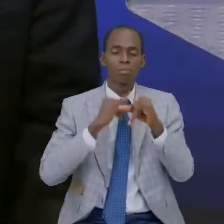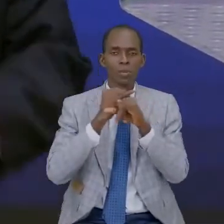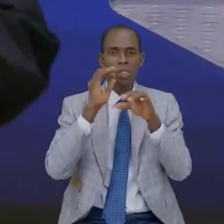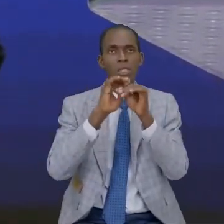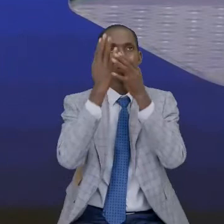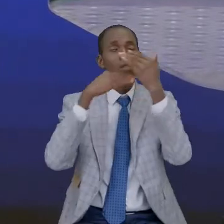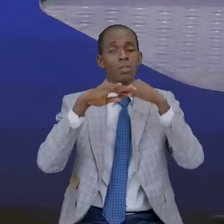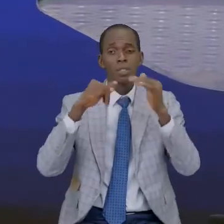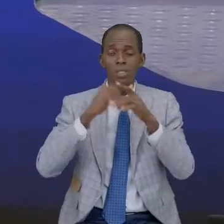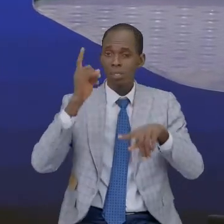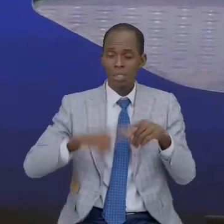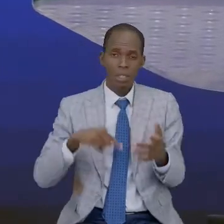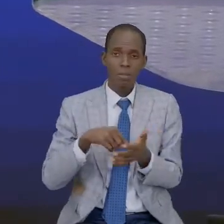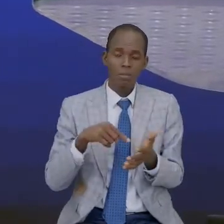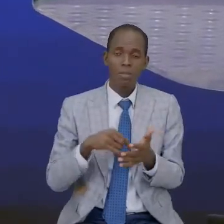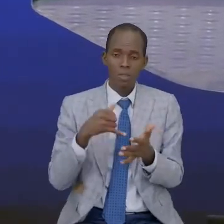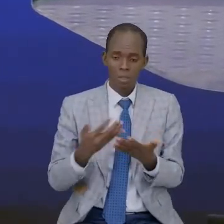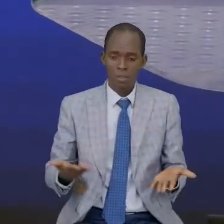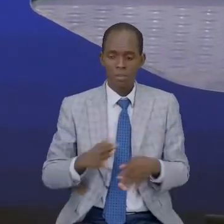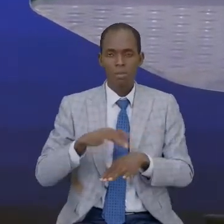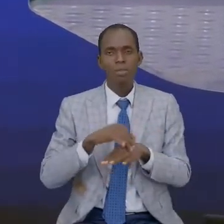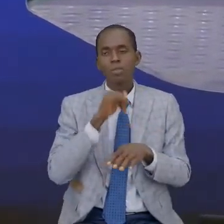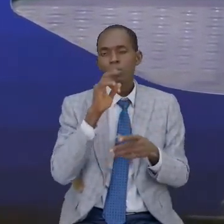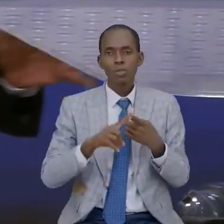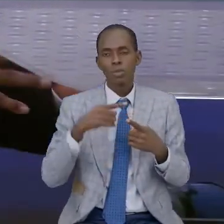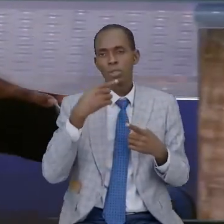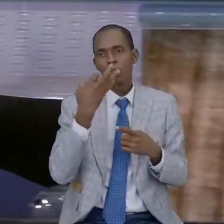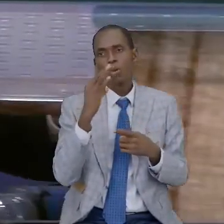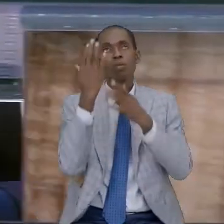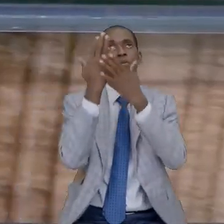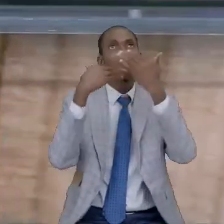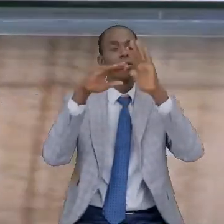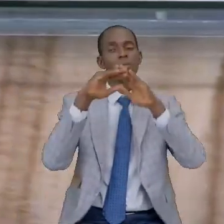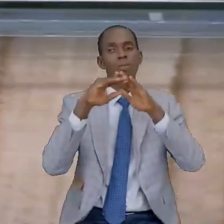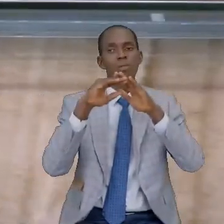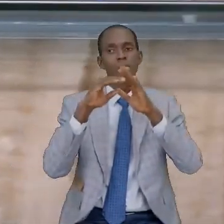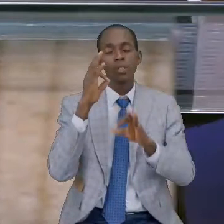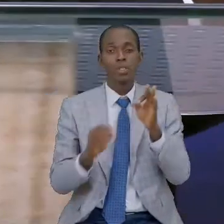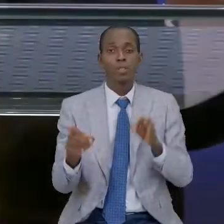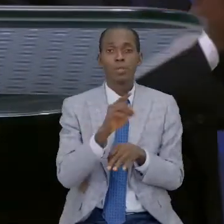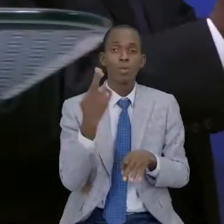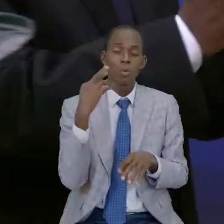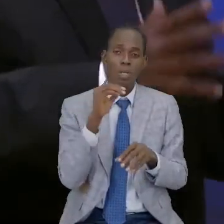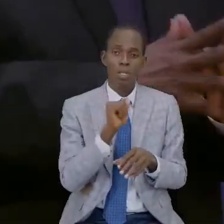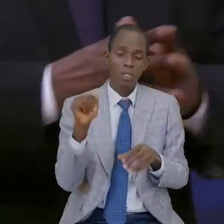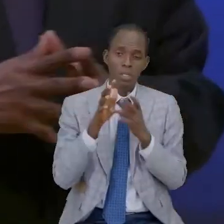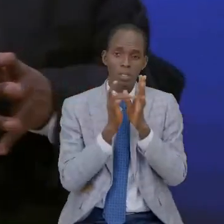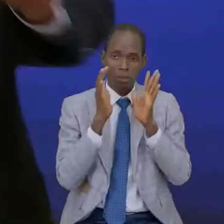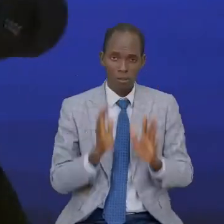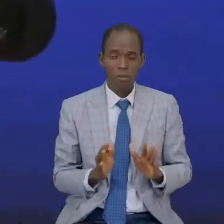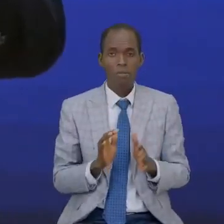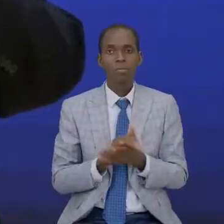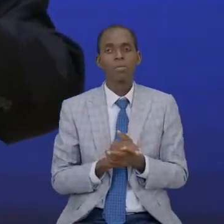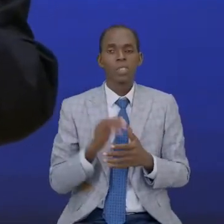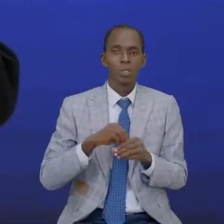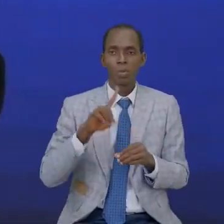earth, not to talk of buying a mansion in heaven. If you are of the Christian in quote